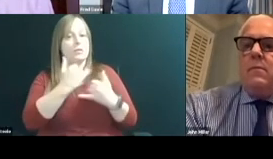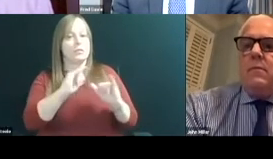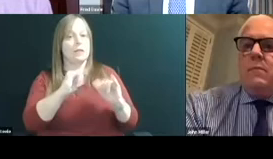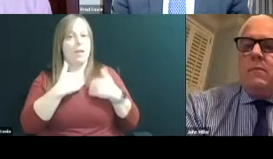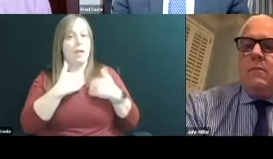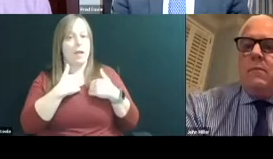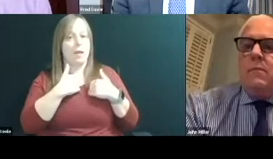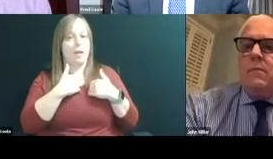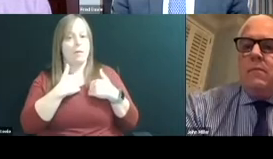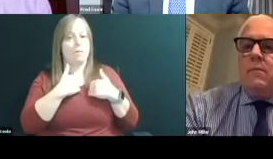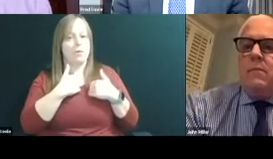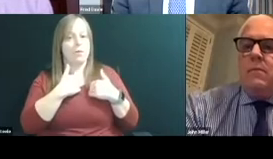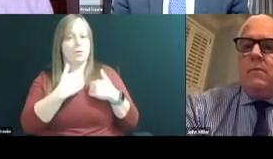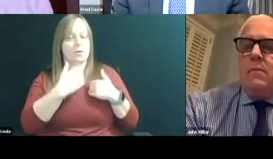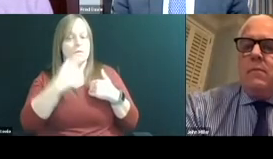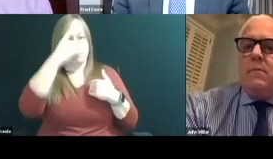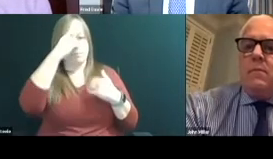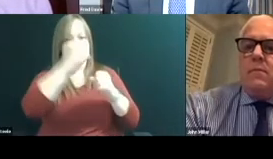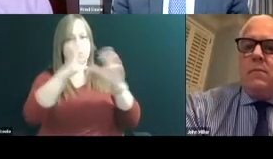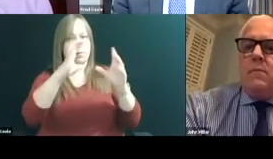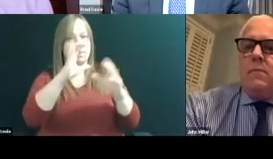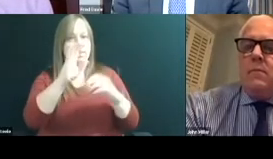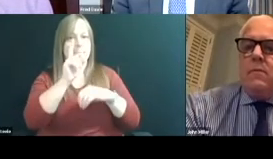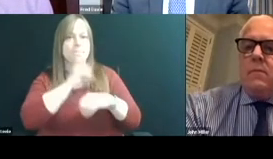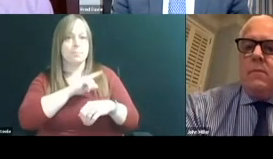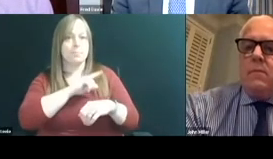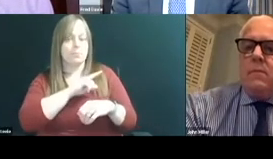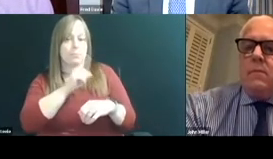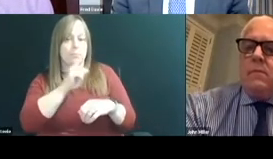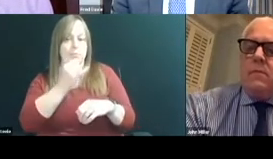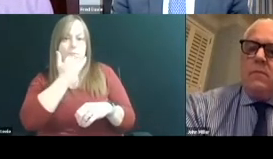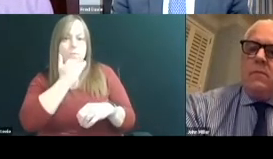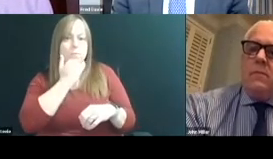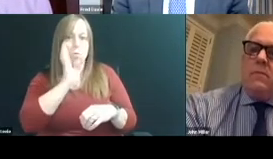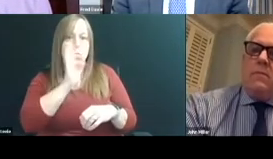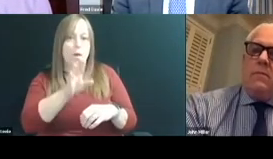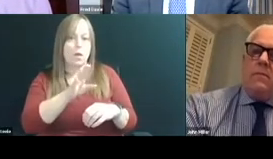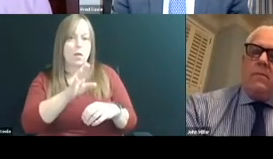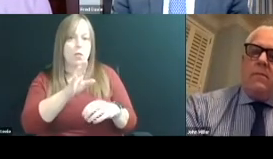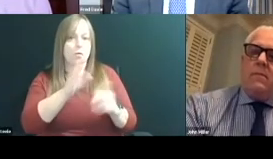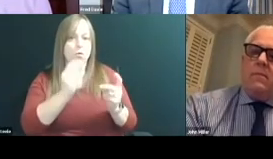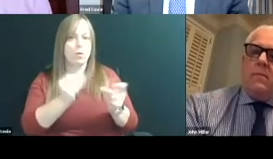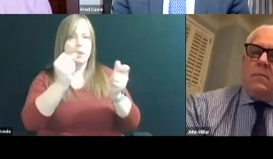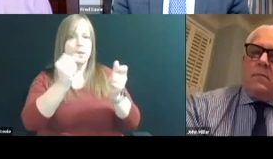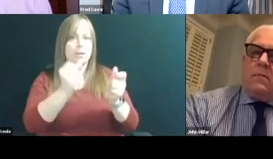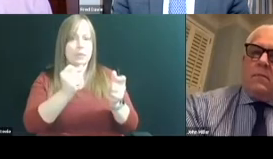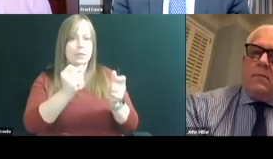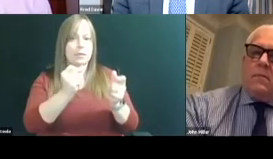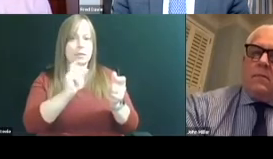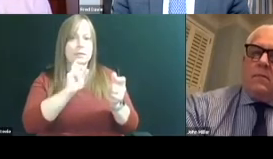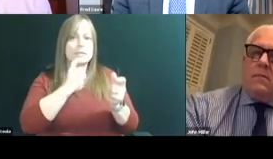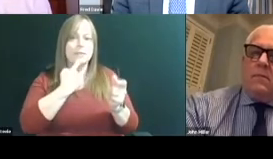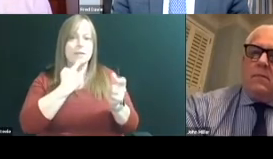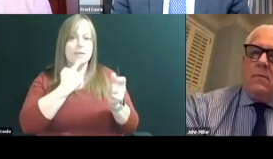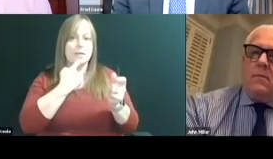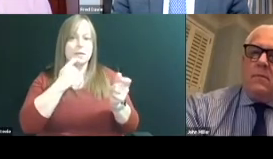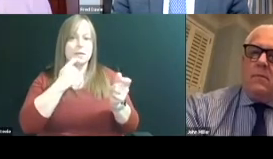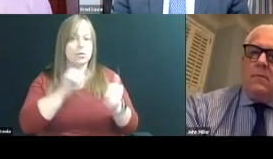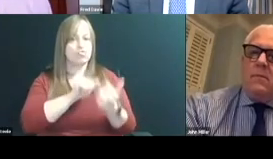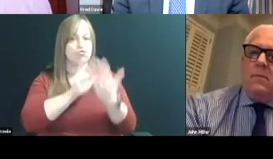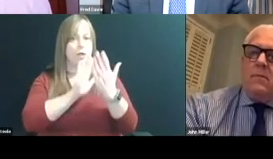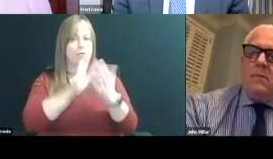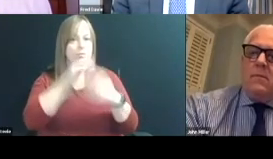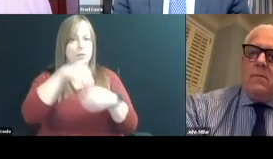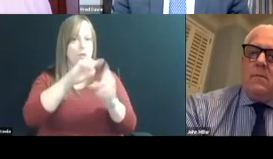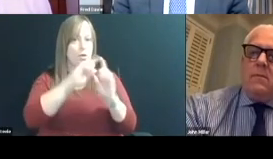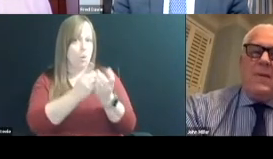do officers have the sense that misconduct will be swiftly and significantly addressed within